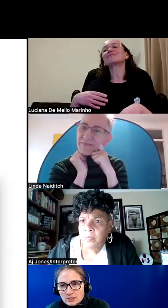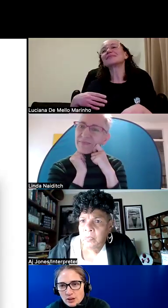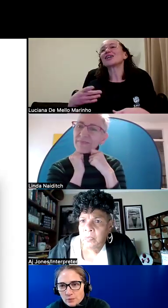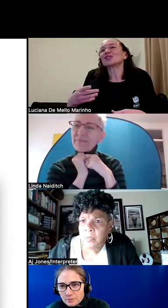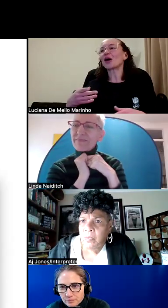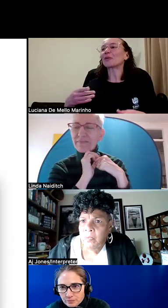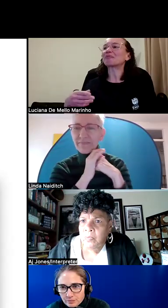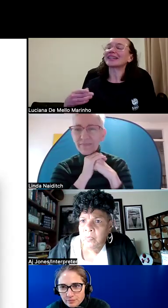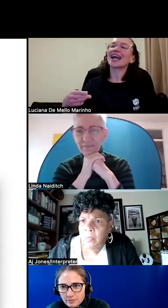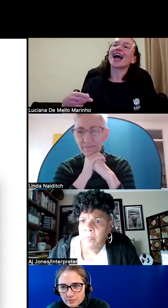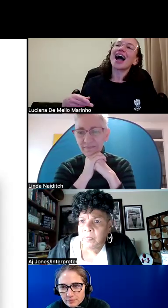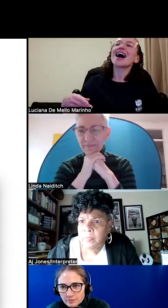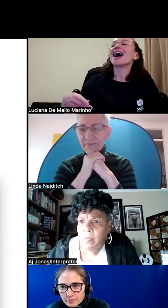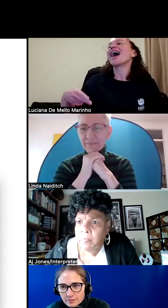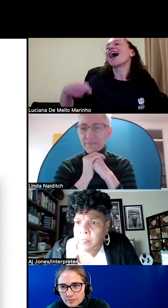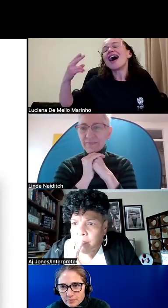Okay, so